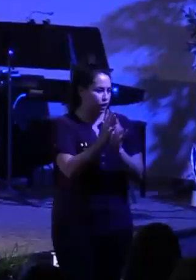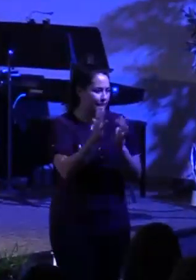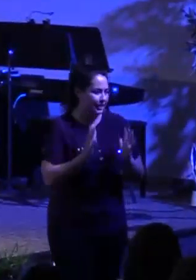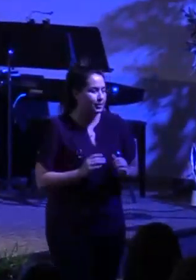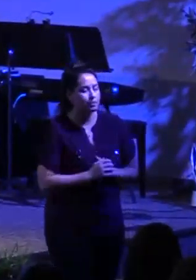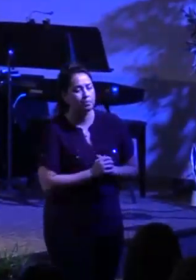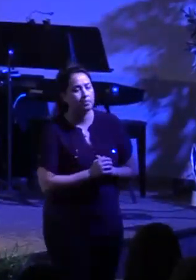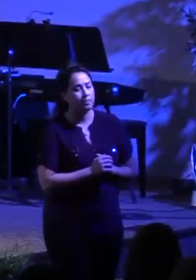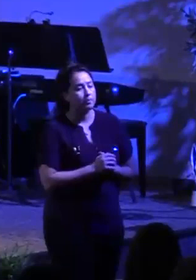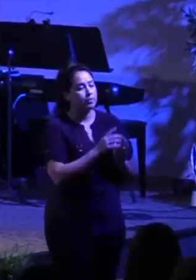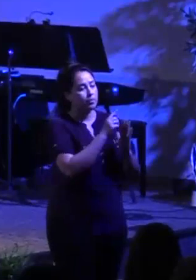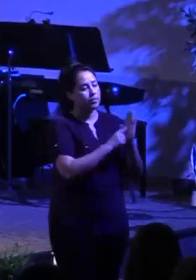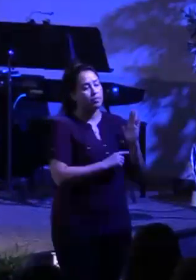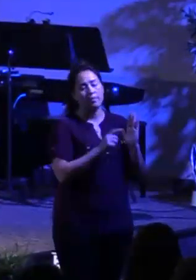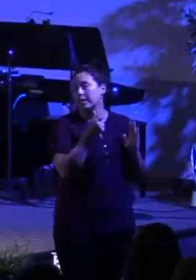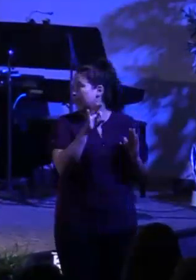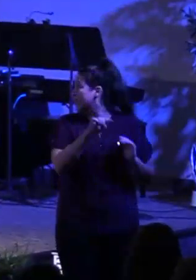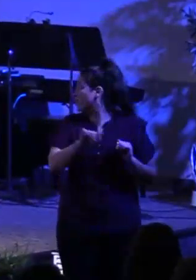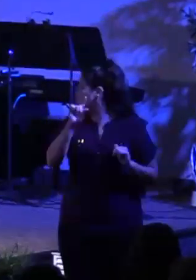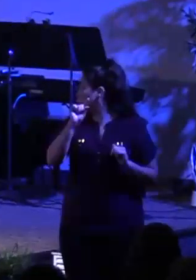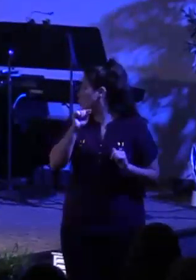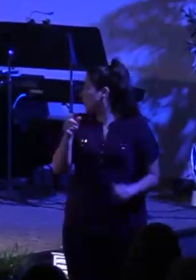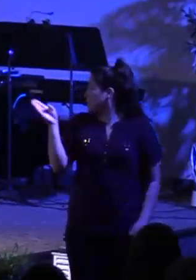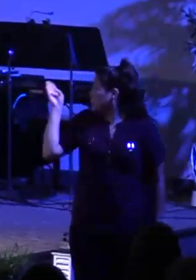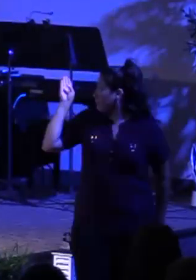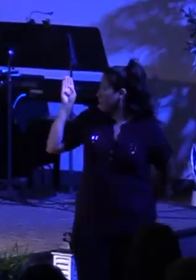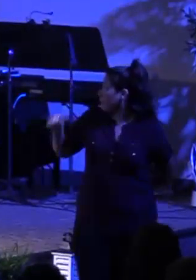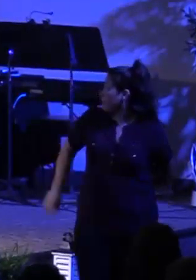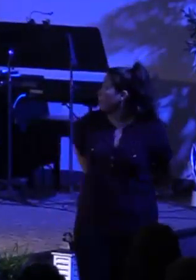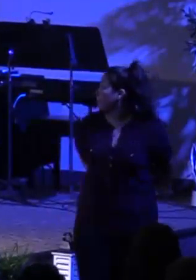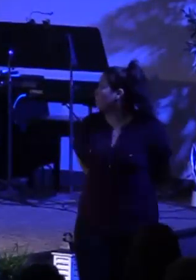Verses 19 to 20 in Colossians 1 says this: For God was